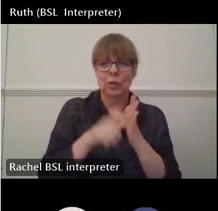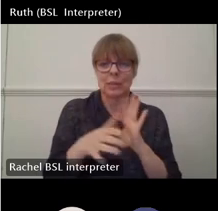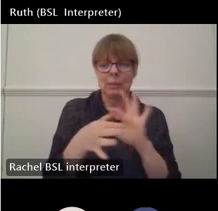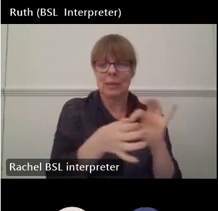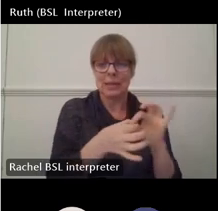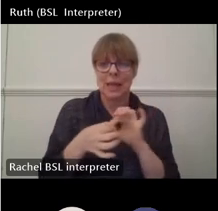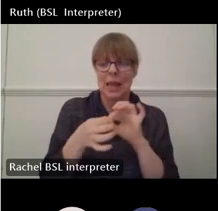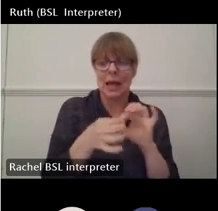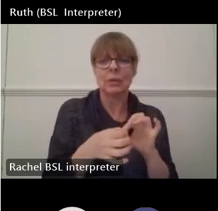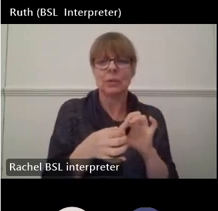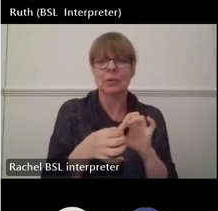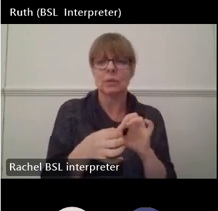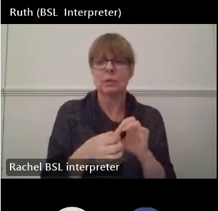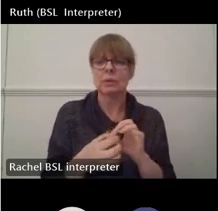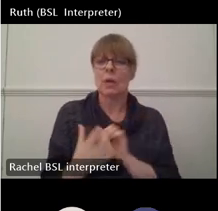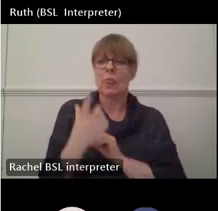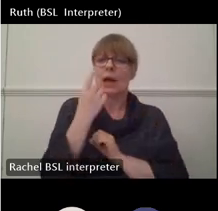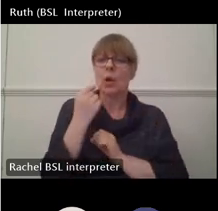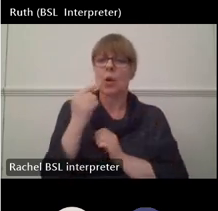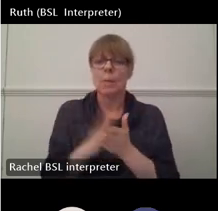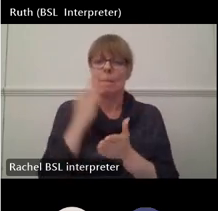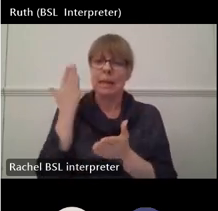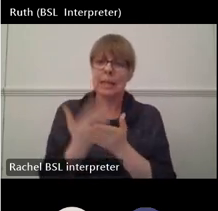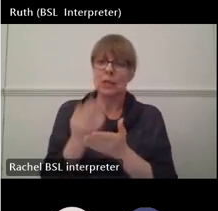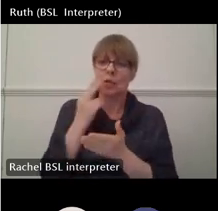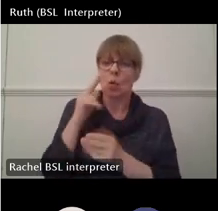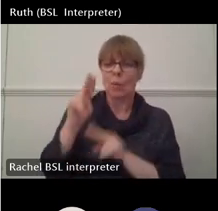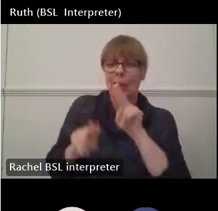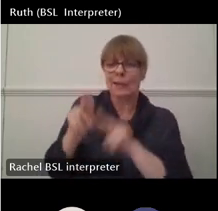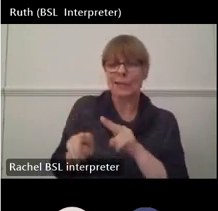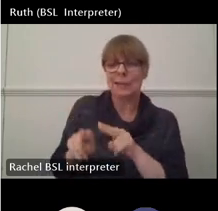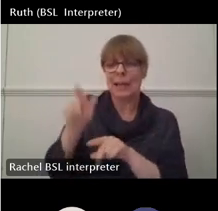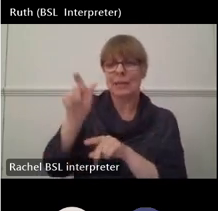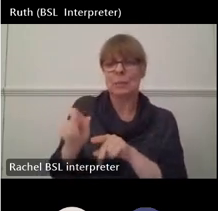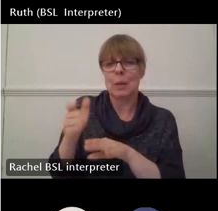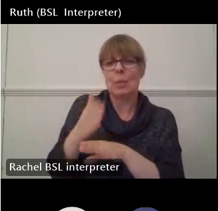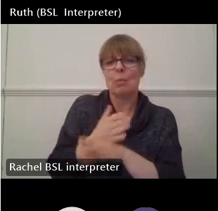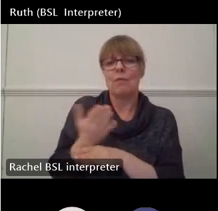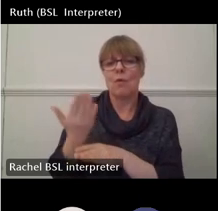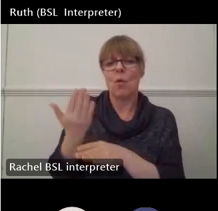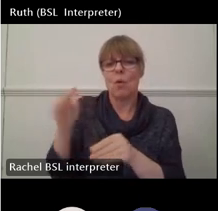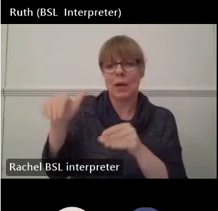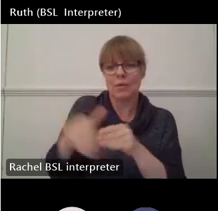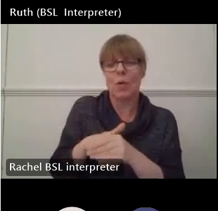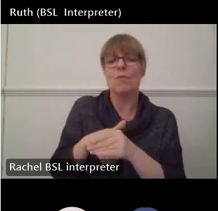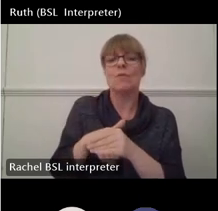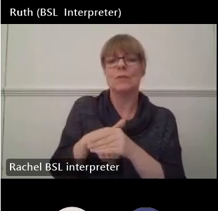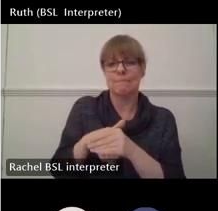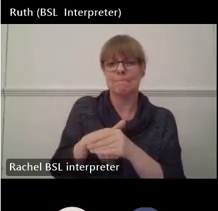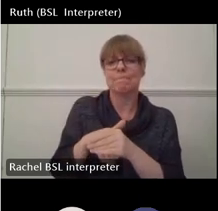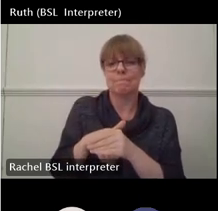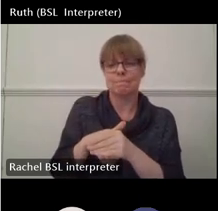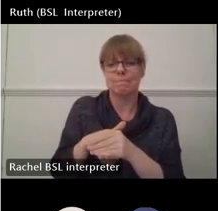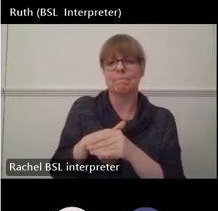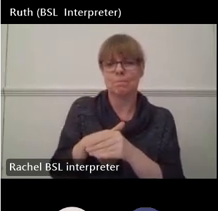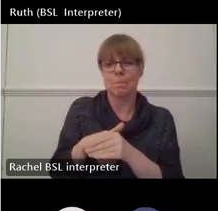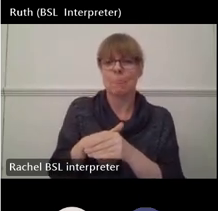of what organisations get in touch wanting to get more disabled people involved, but if they don't have a budget for the